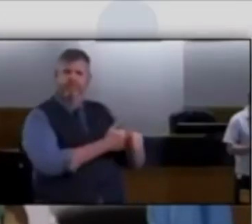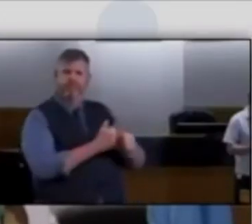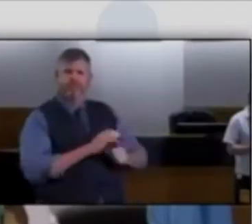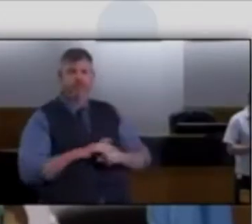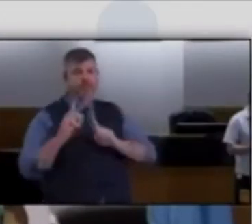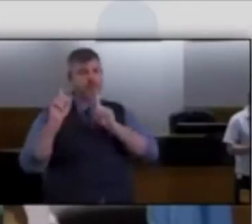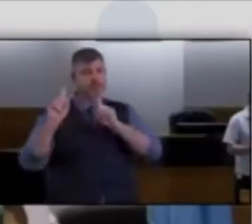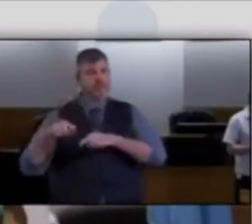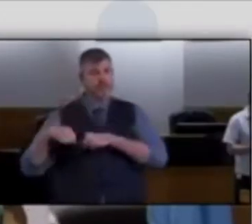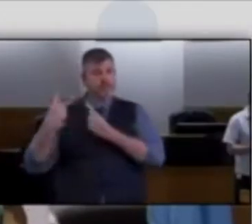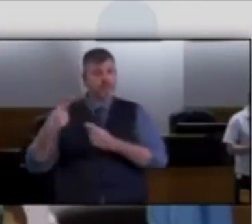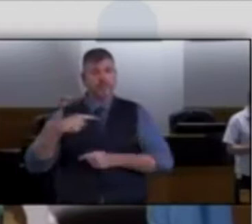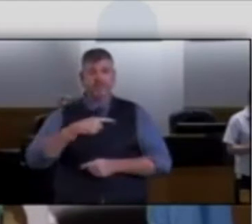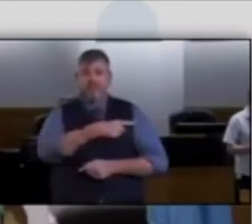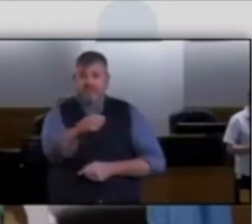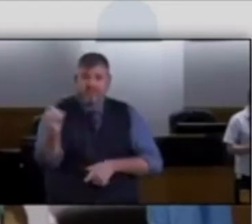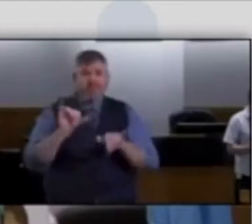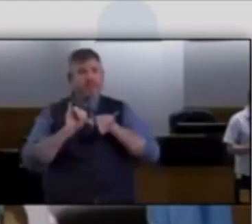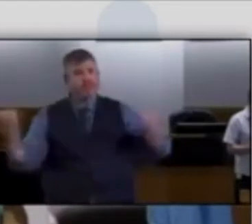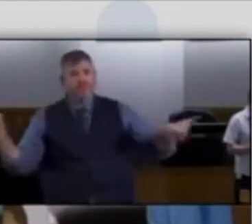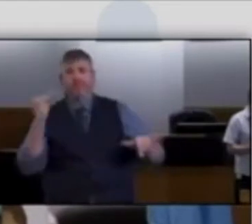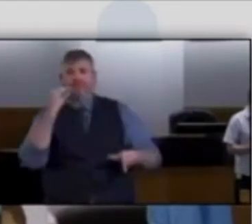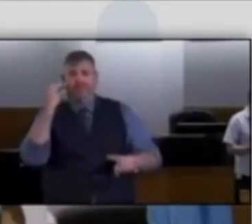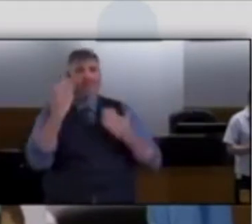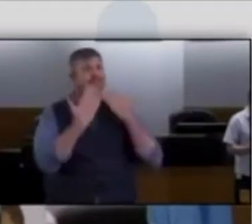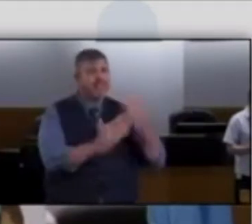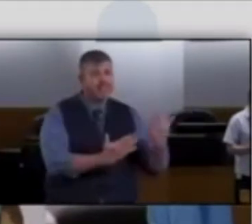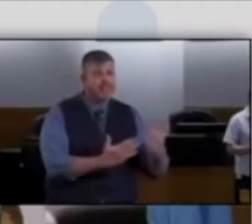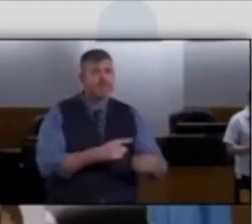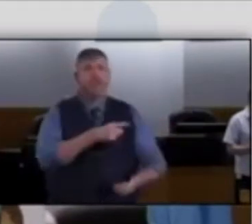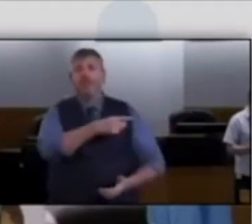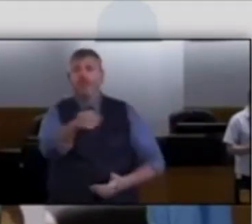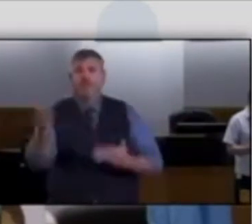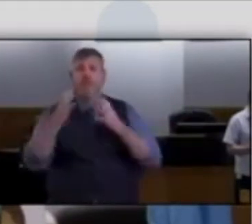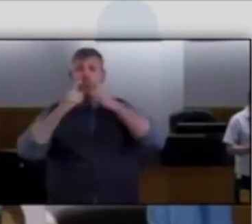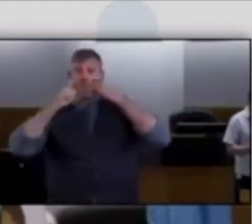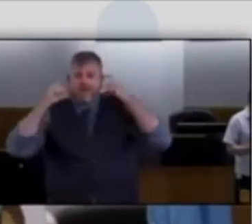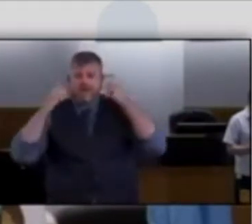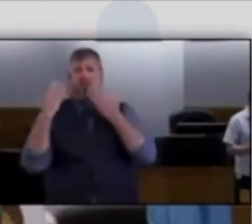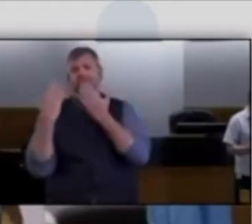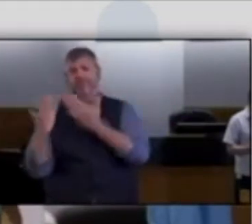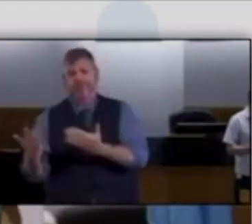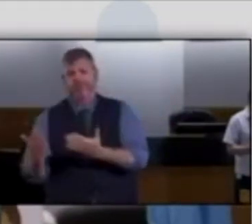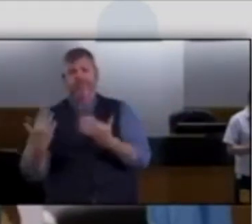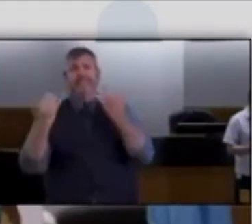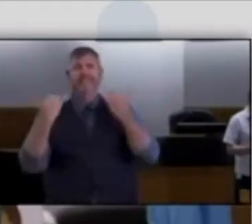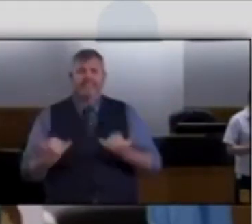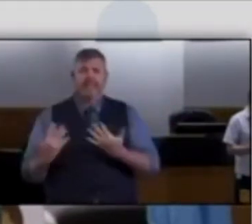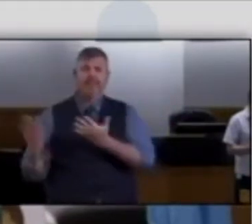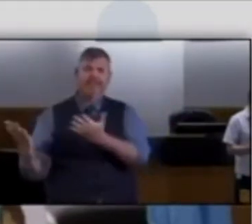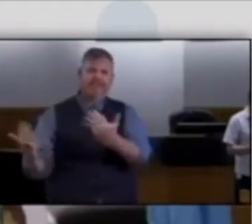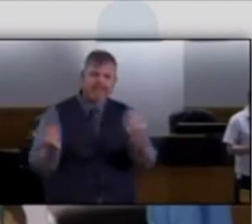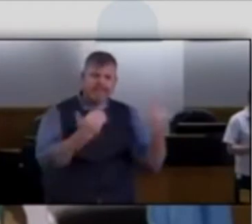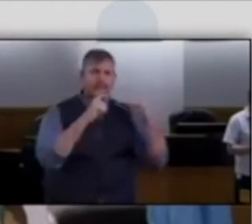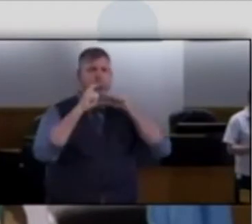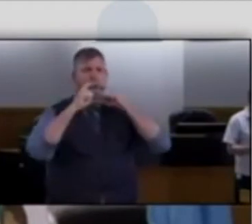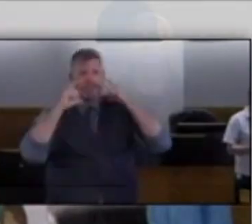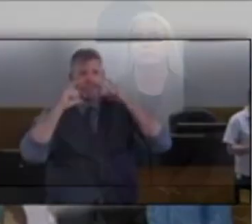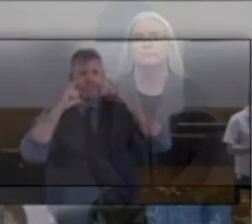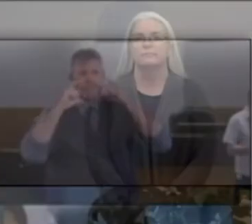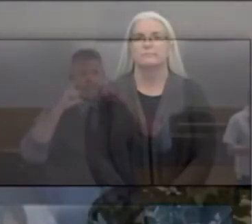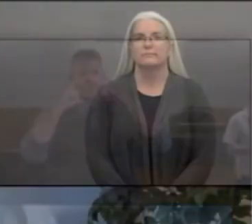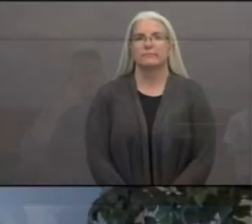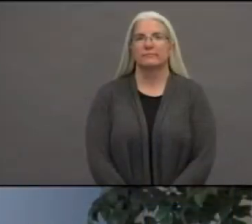all of you who've been wearing your masks, and to say to everybody else, join us, because this is the only way we're going to fight this if we do it